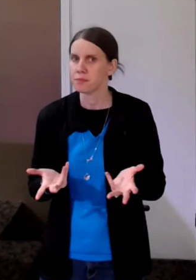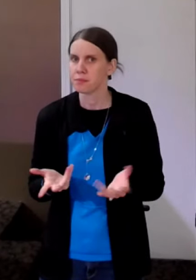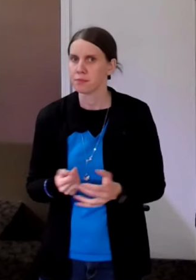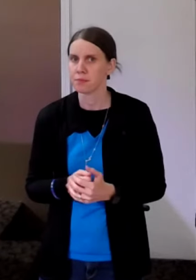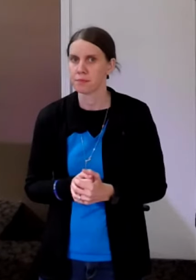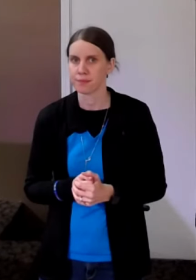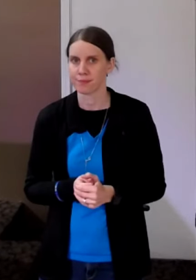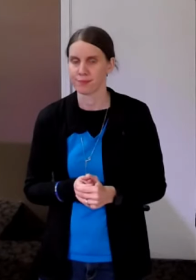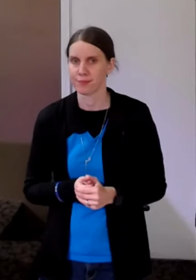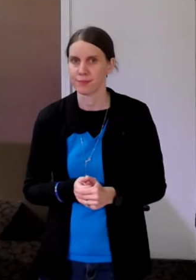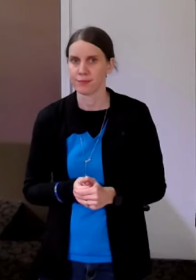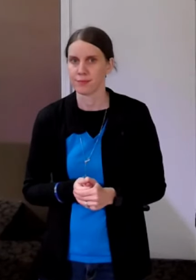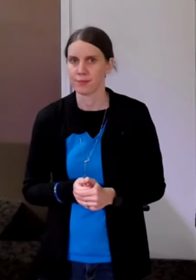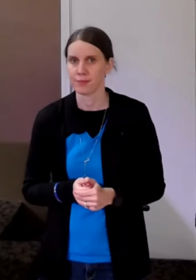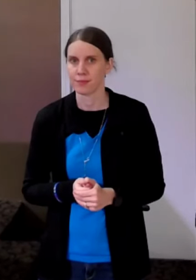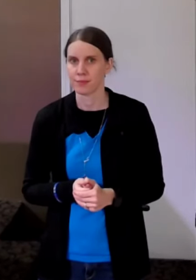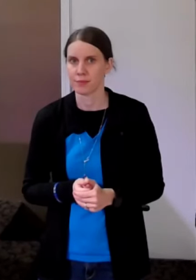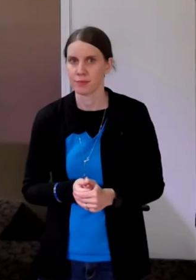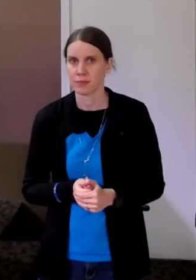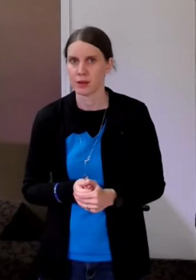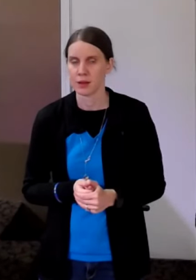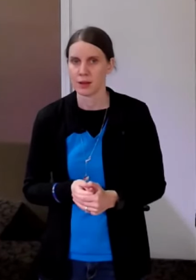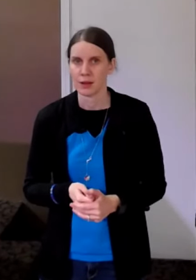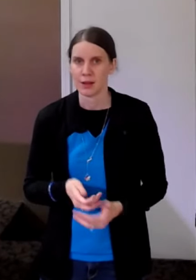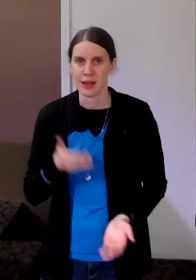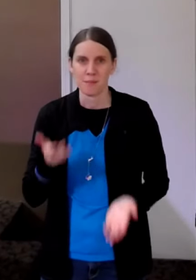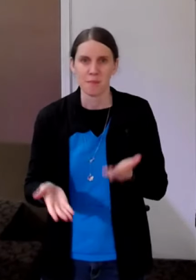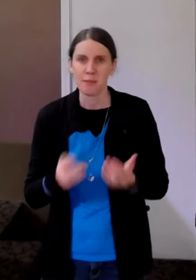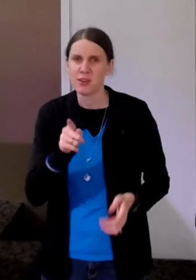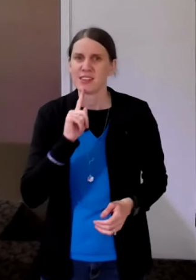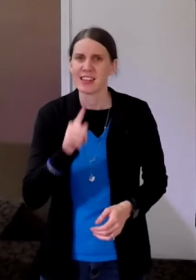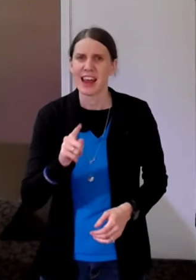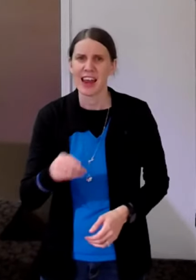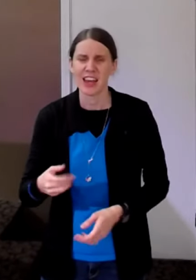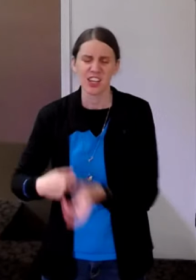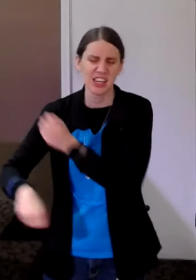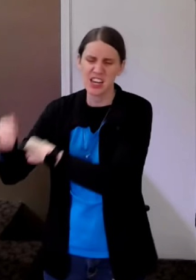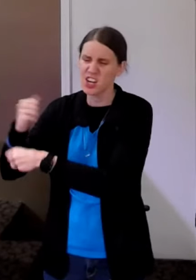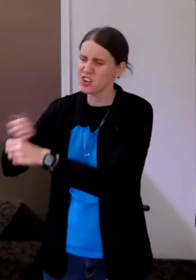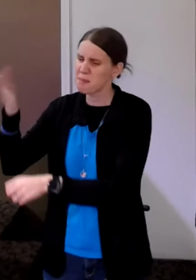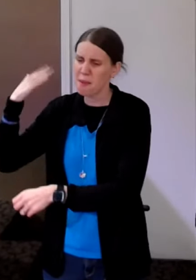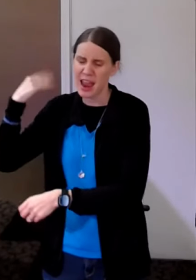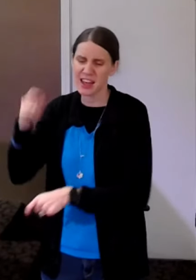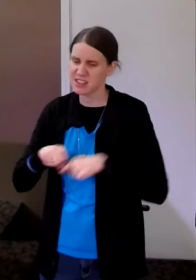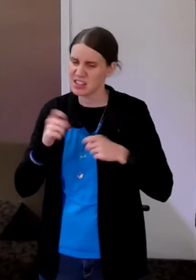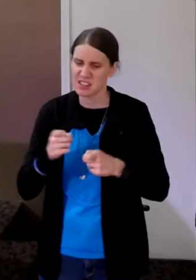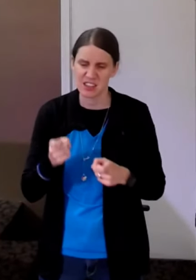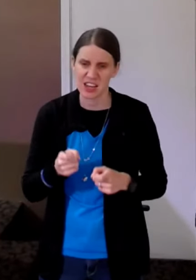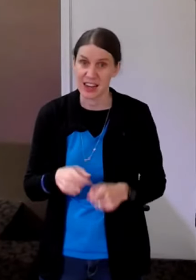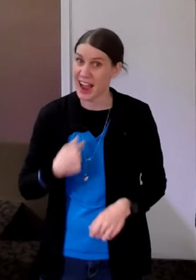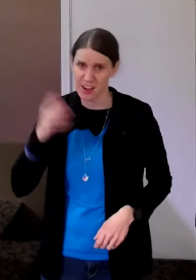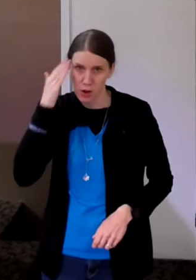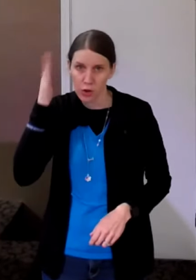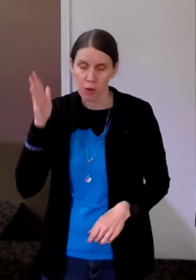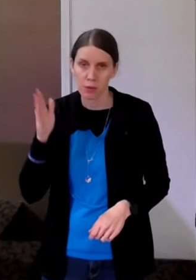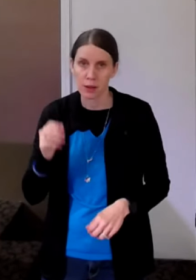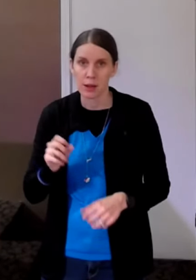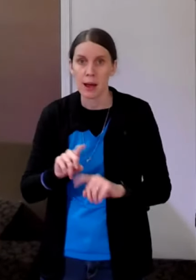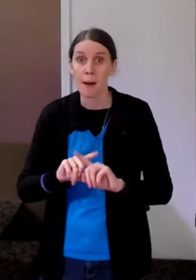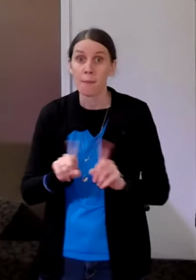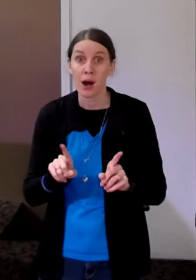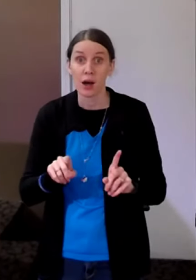You could say, well, that sin was a long time ago. I didn't know any better, all of those things. But here in this verse, it says, this is